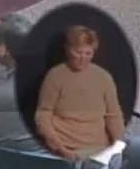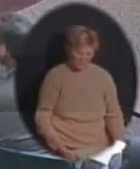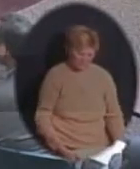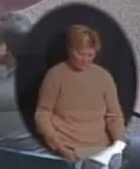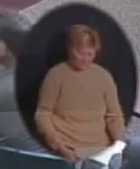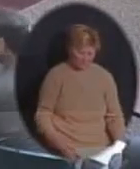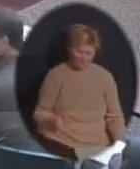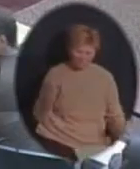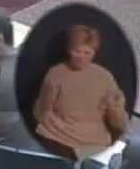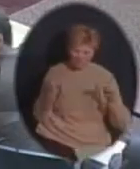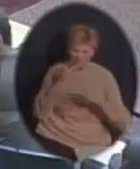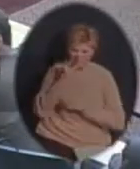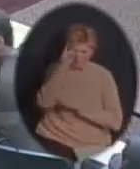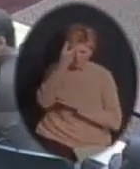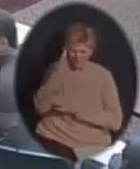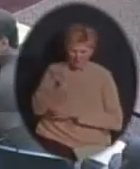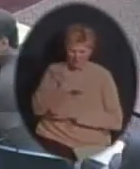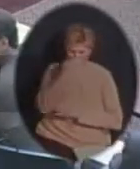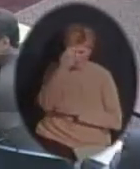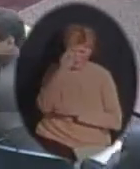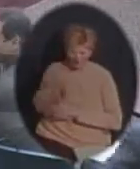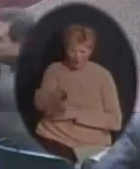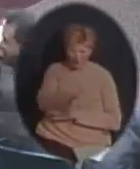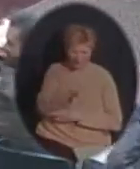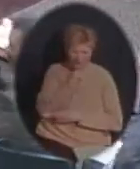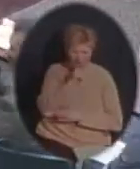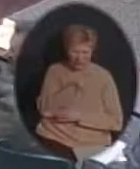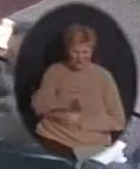Okay, parents, we know you're proud.